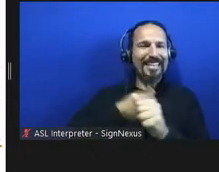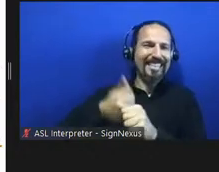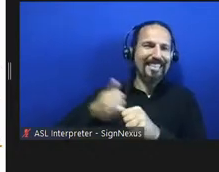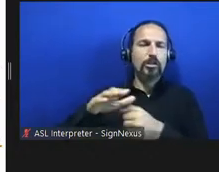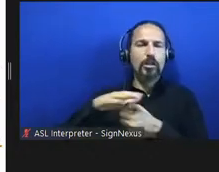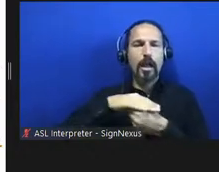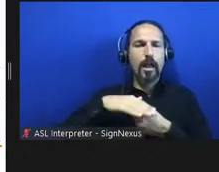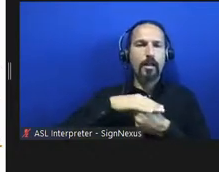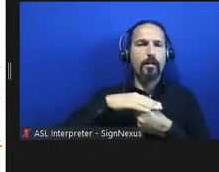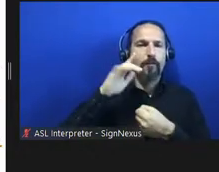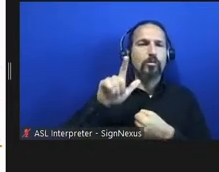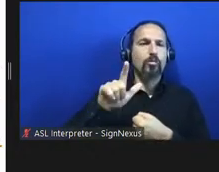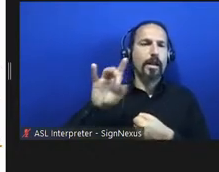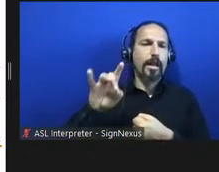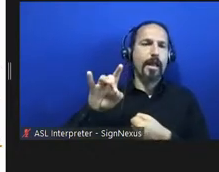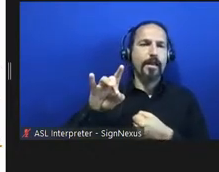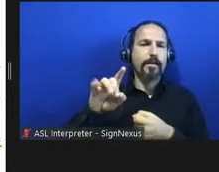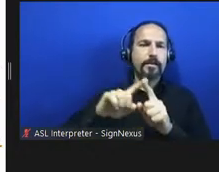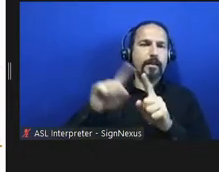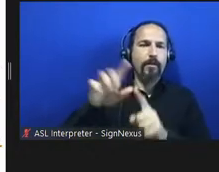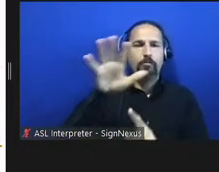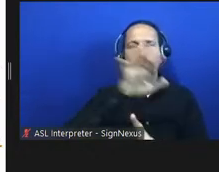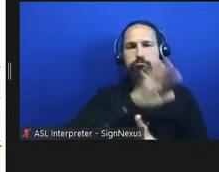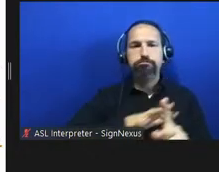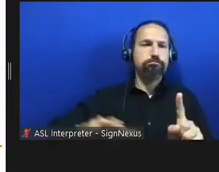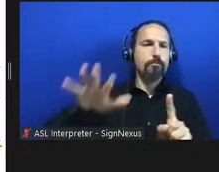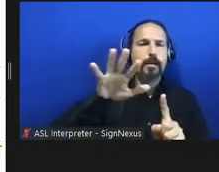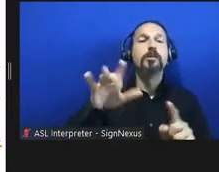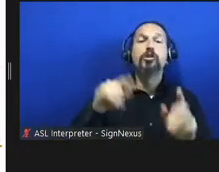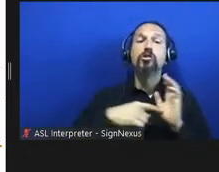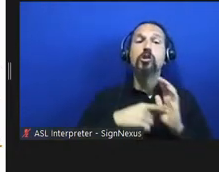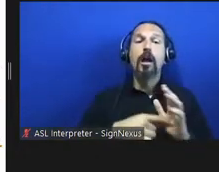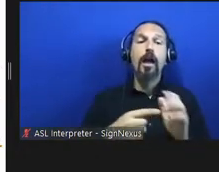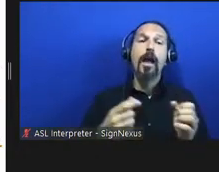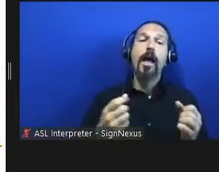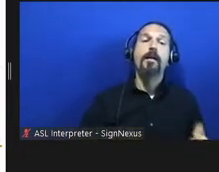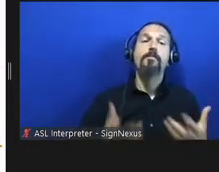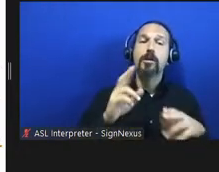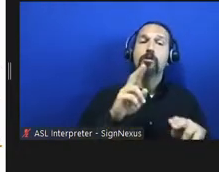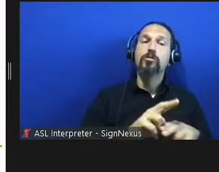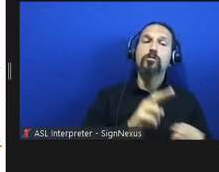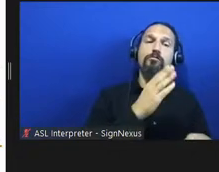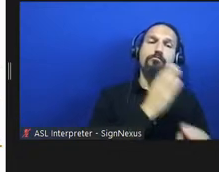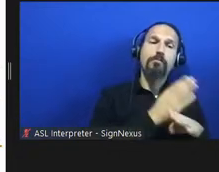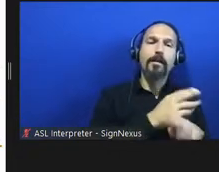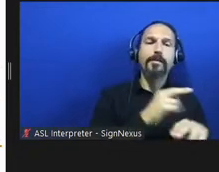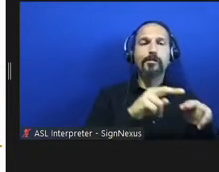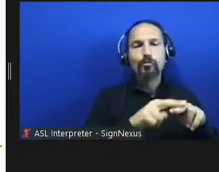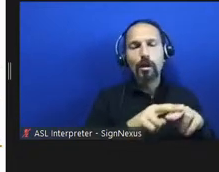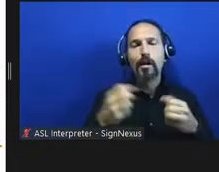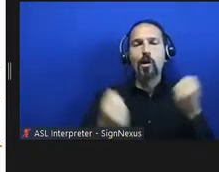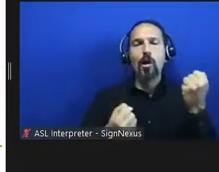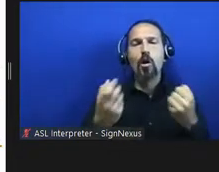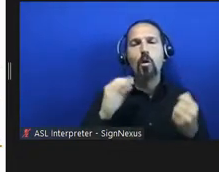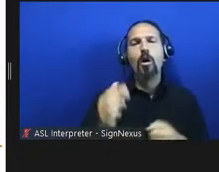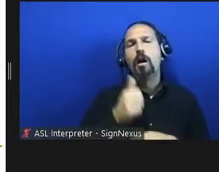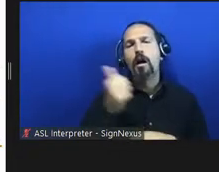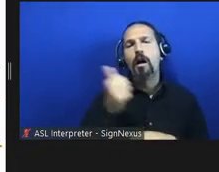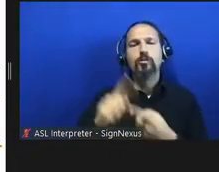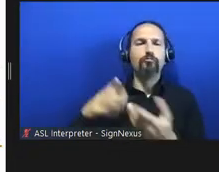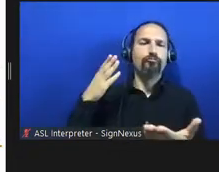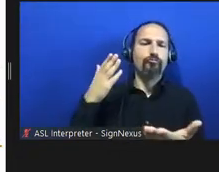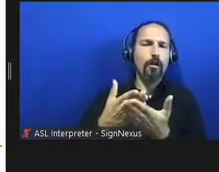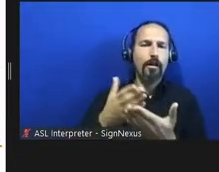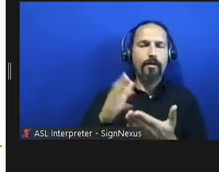in the 28 County region the map also shows how many commute by transit car or some other Transportation mode to reach the